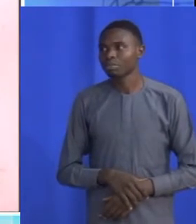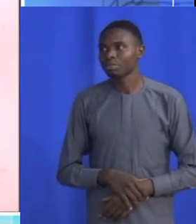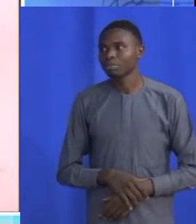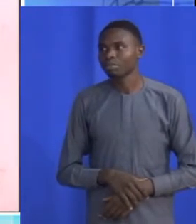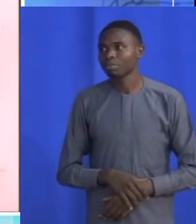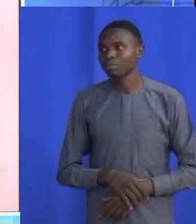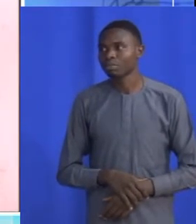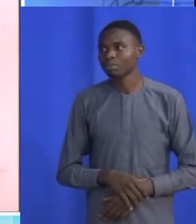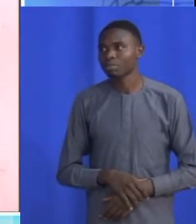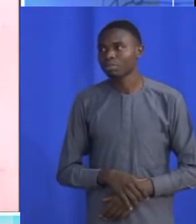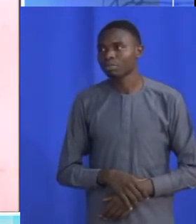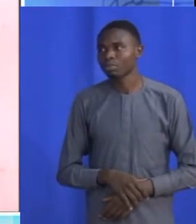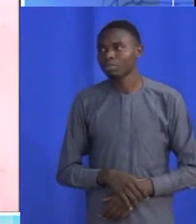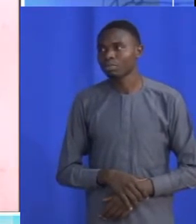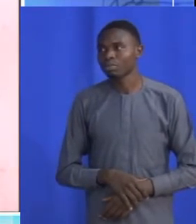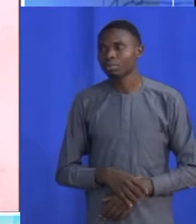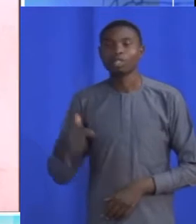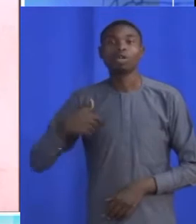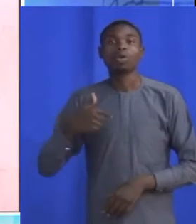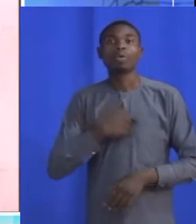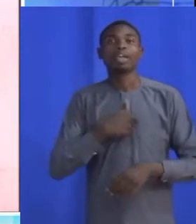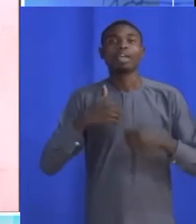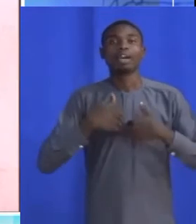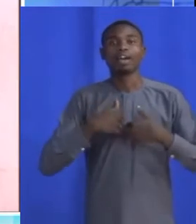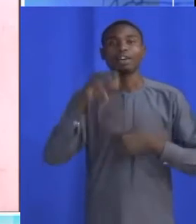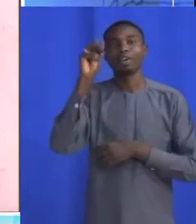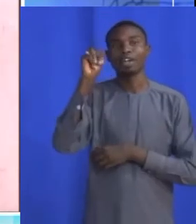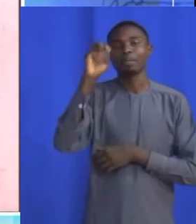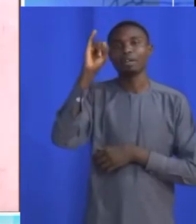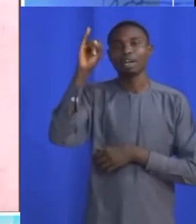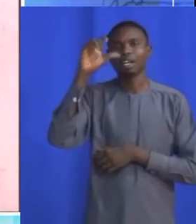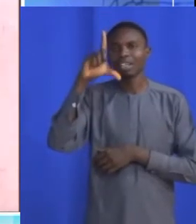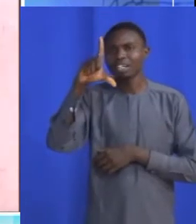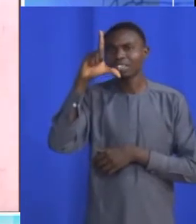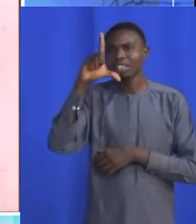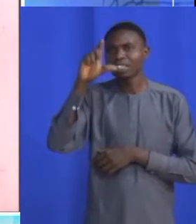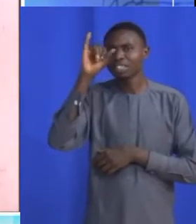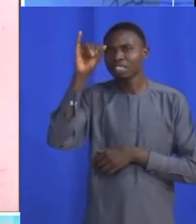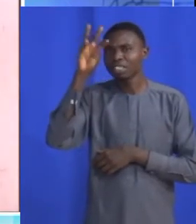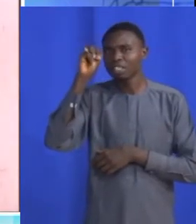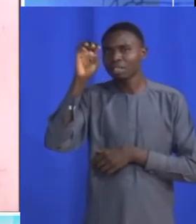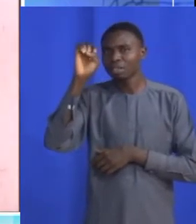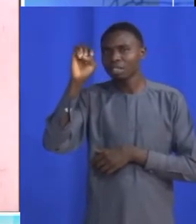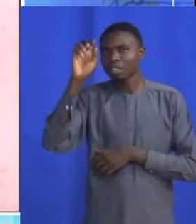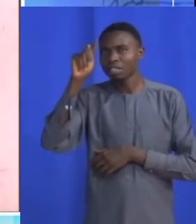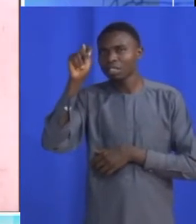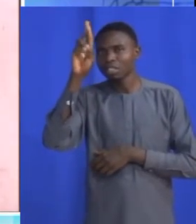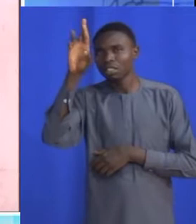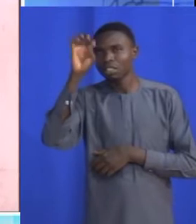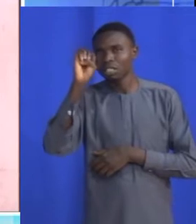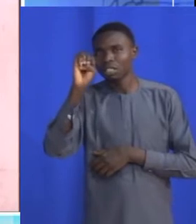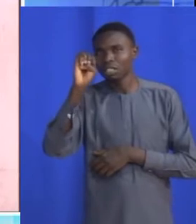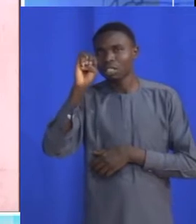elite. So law is treat everybody equally, no matter your status. No matter